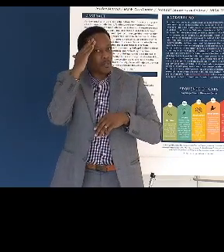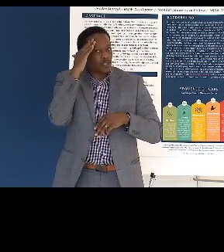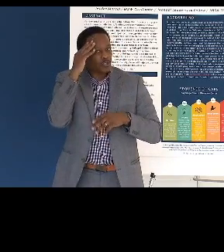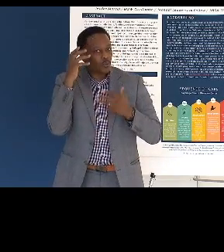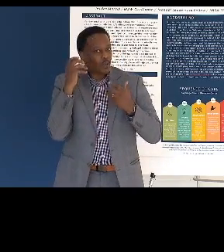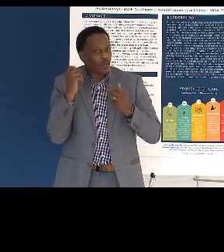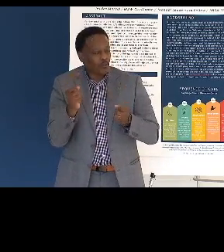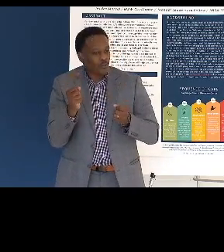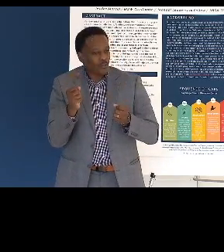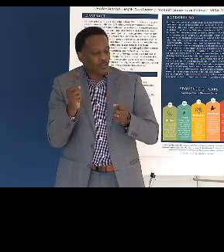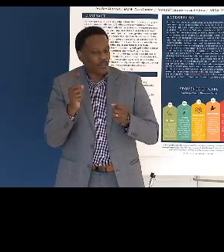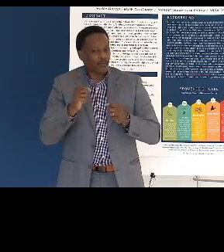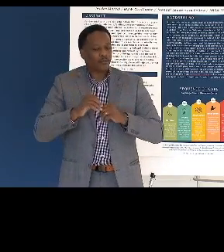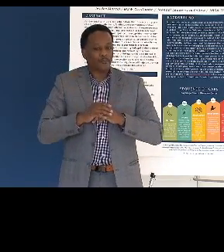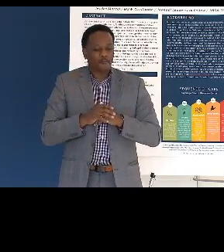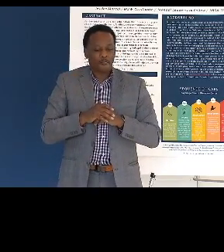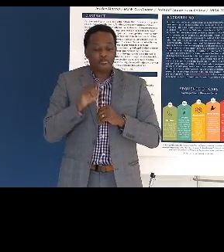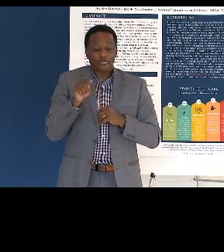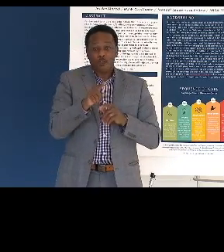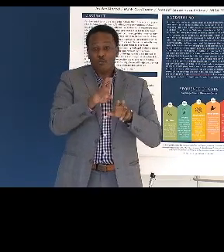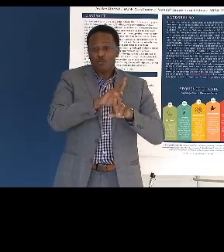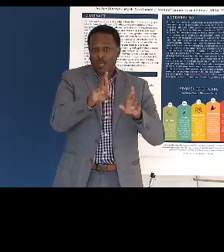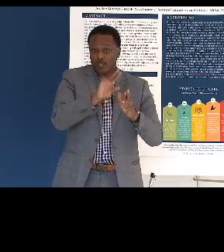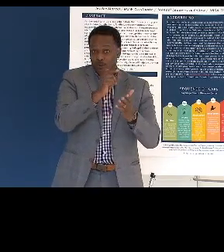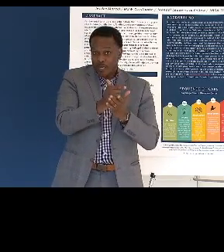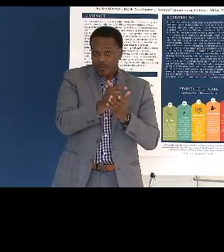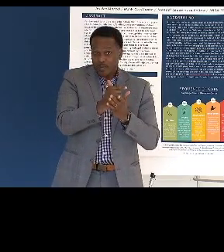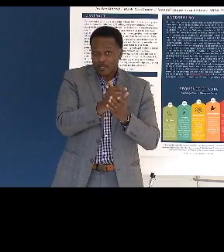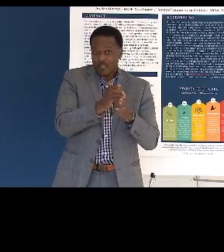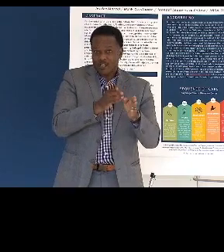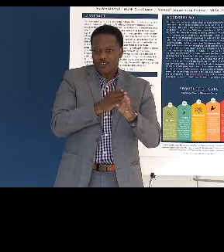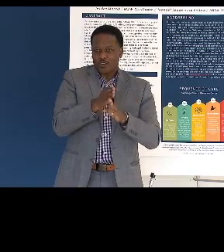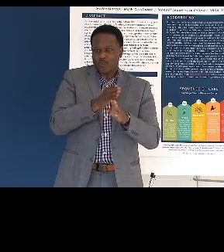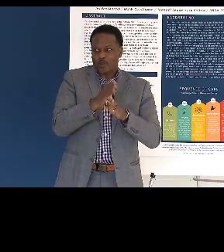For those getting ready to graduate, however, career development is more applicable.